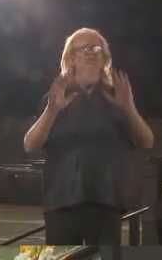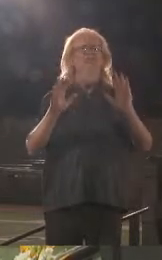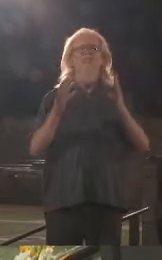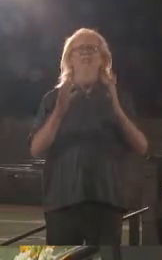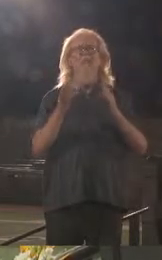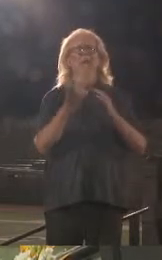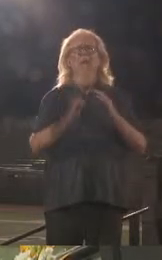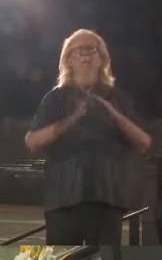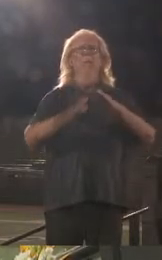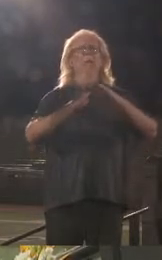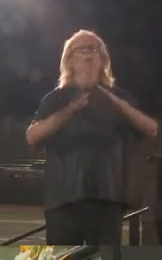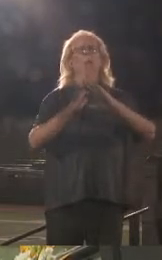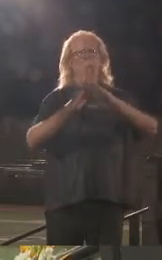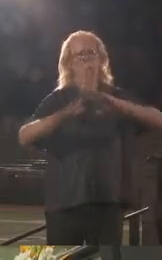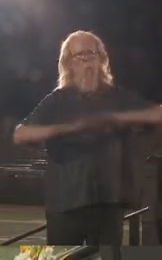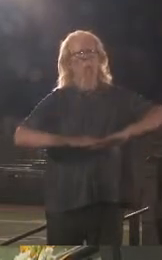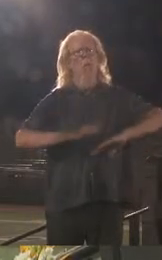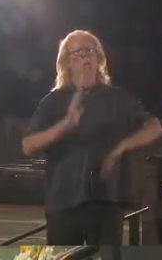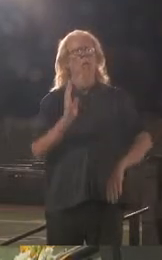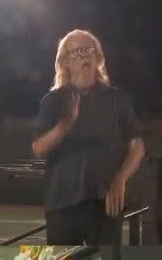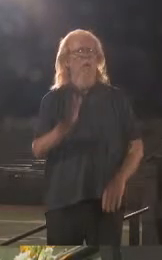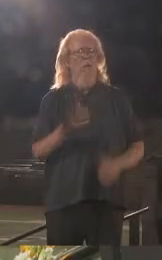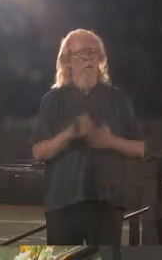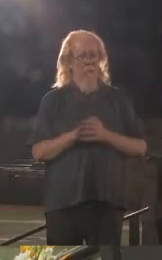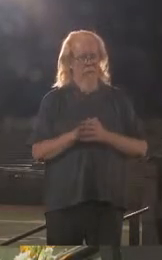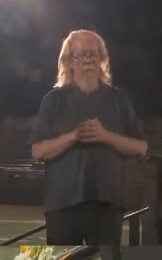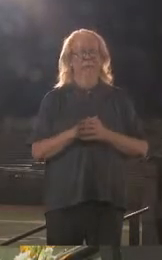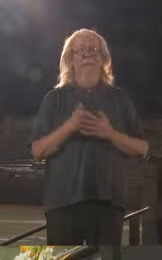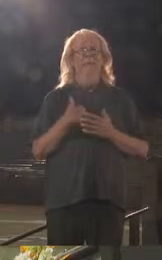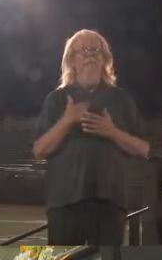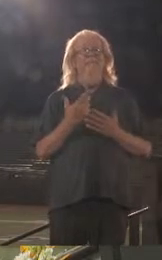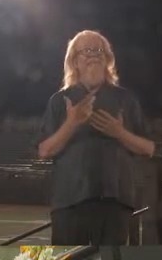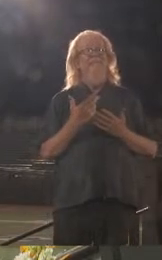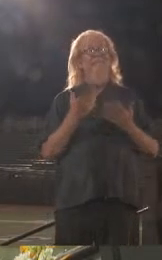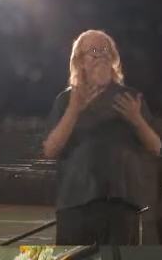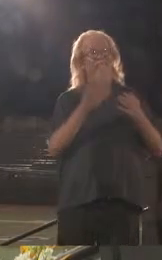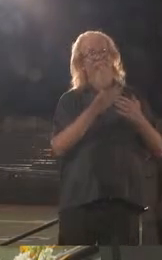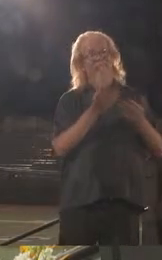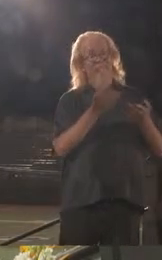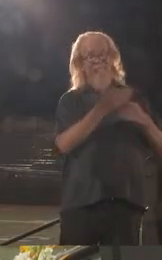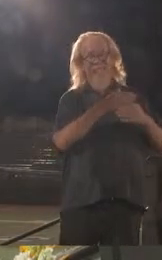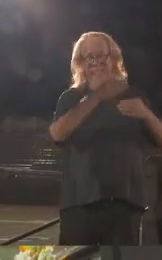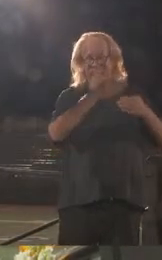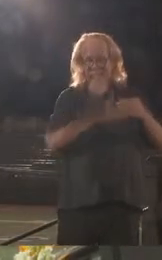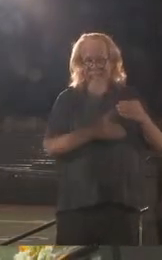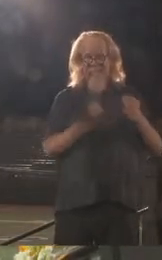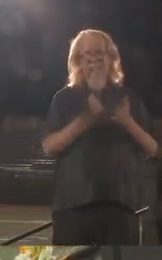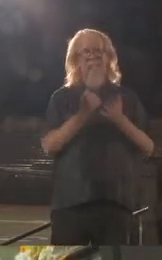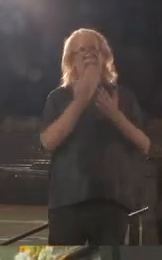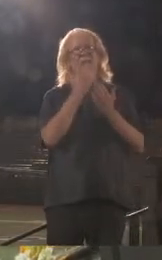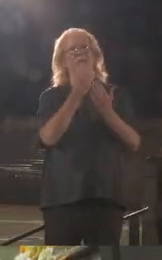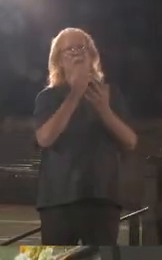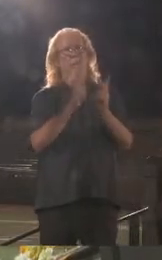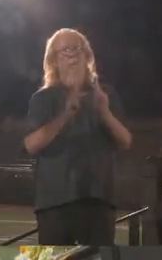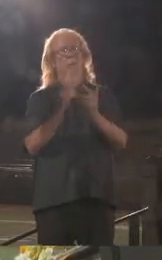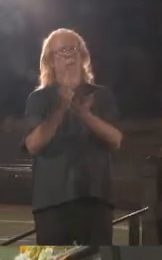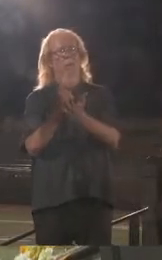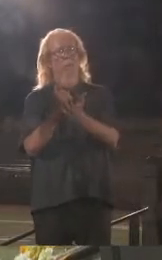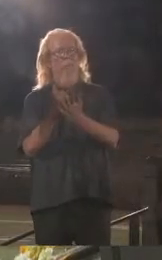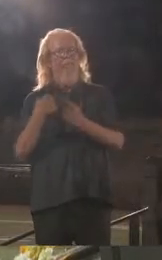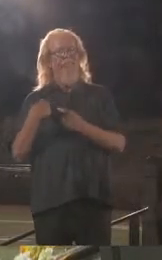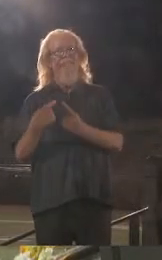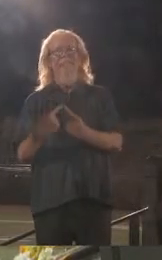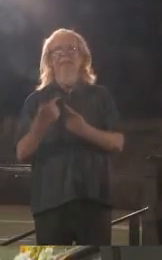comes our way. I want to close this speech by thanking those closest to me who have helped me get thus far. To my family, my